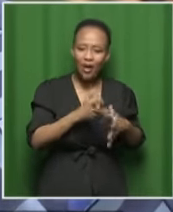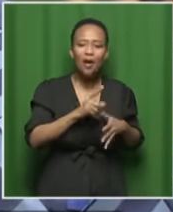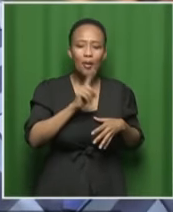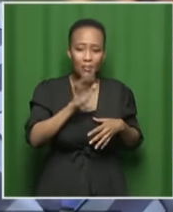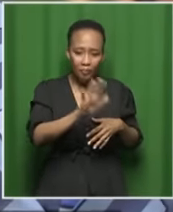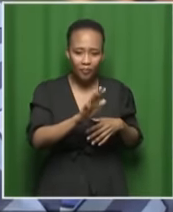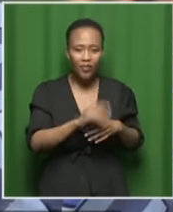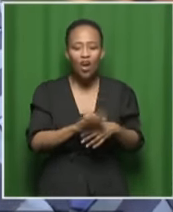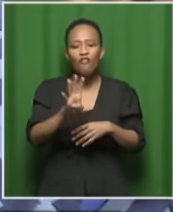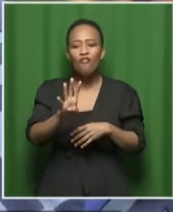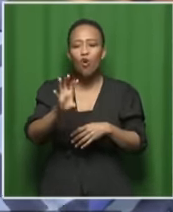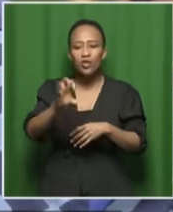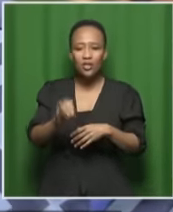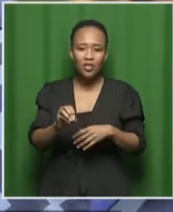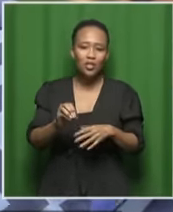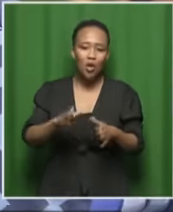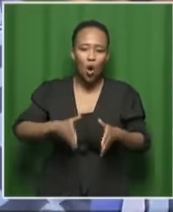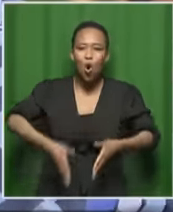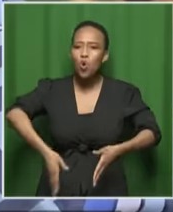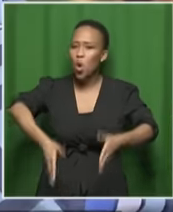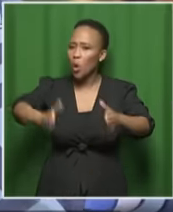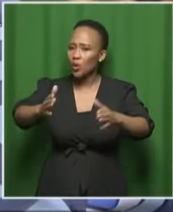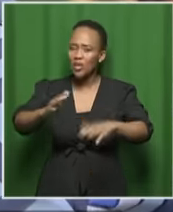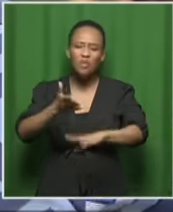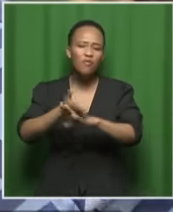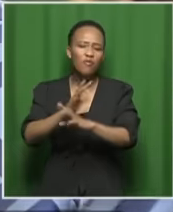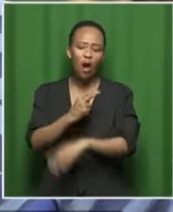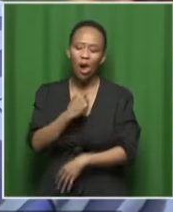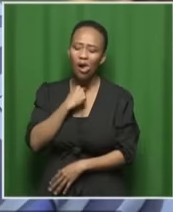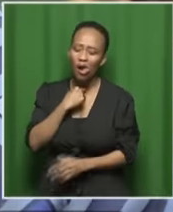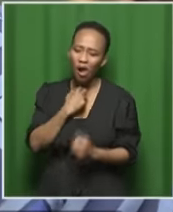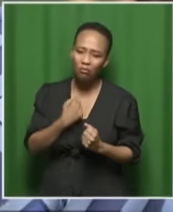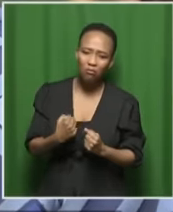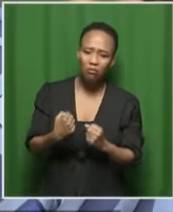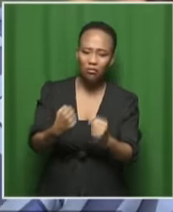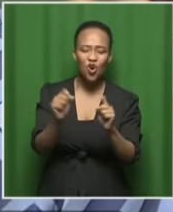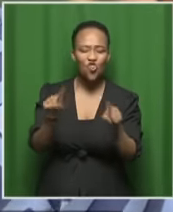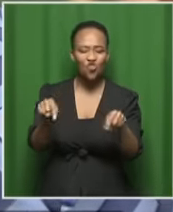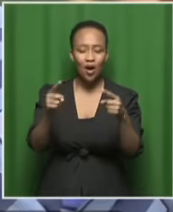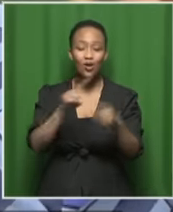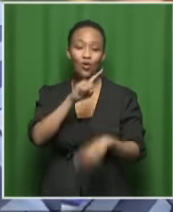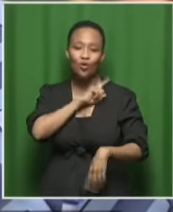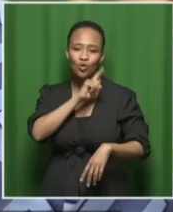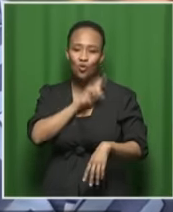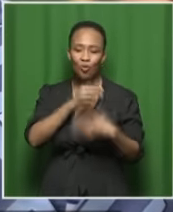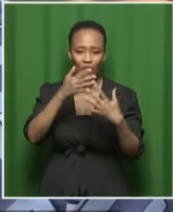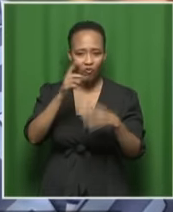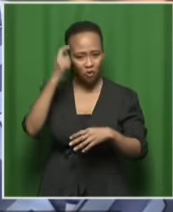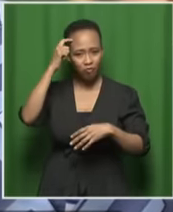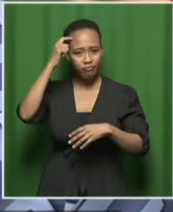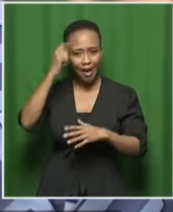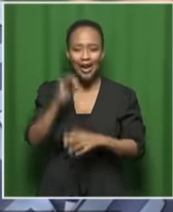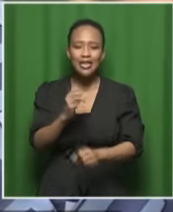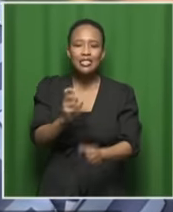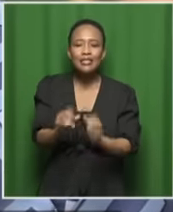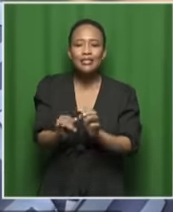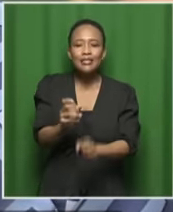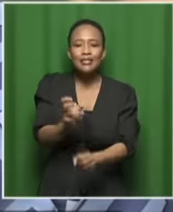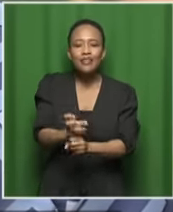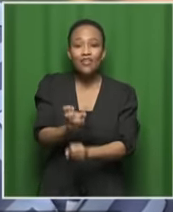roads, roads that we could not even pass as a provincial government, because we recognize the difficulties that this